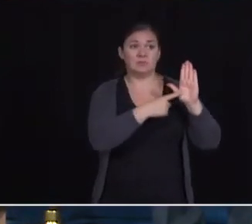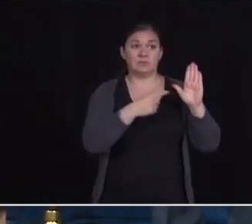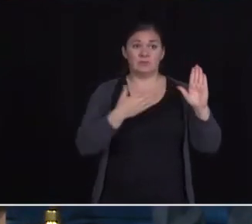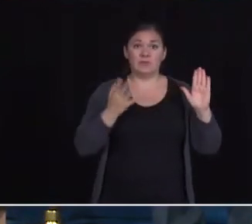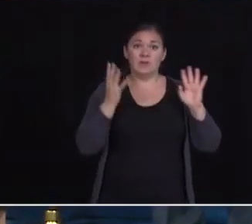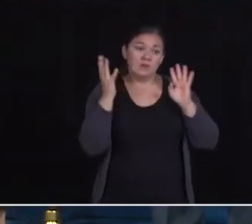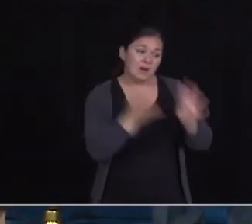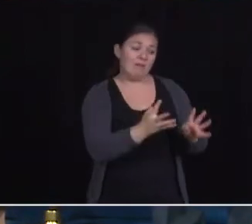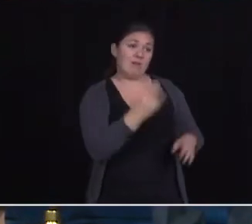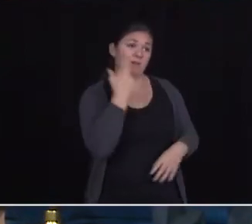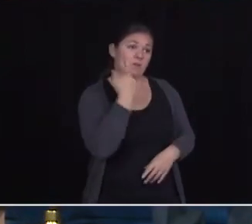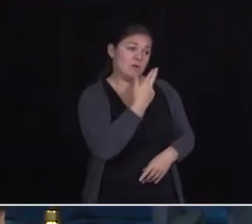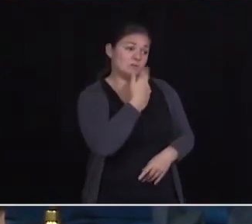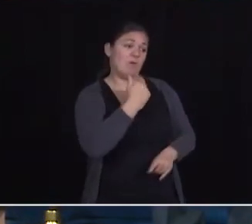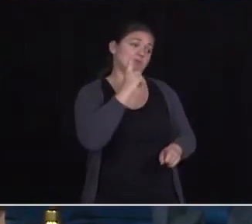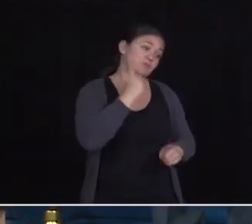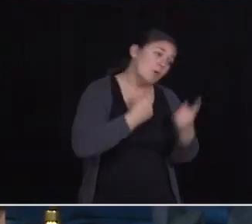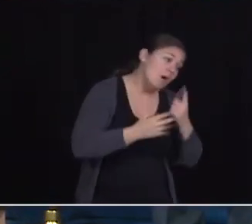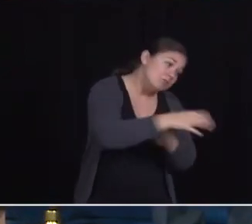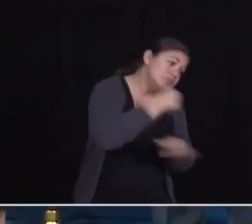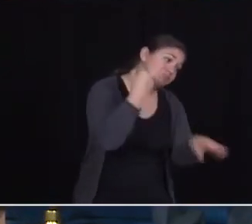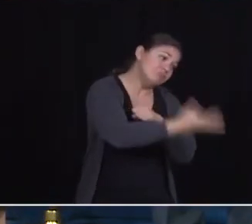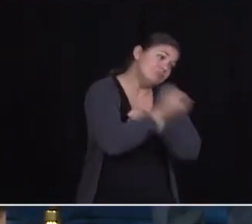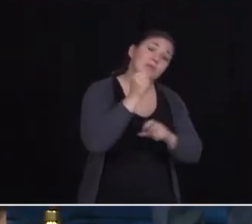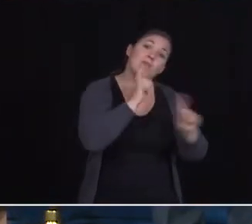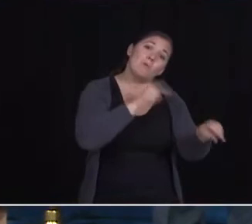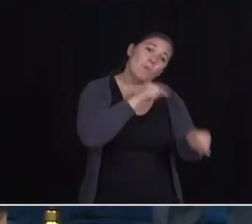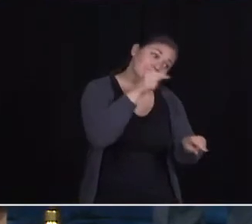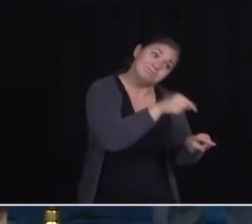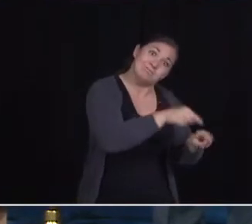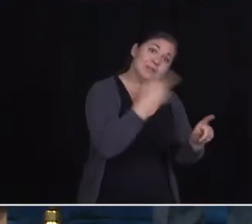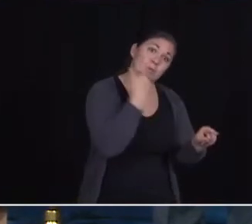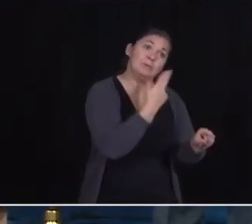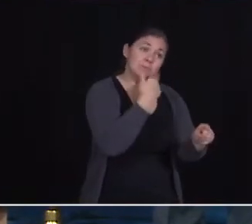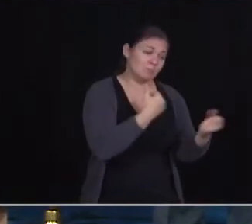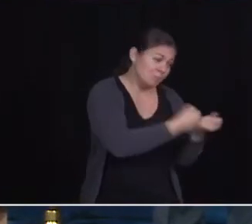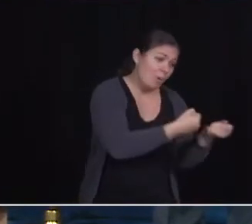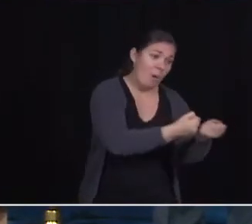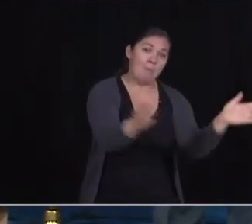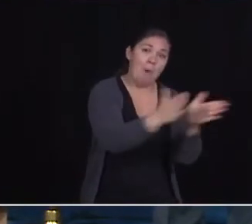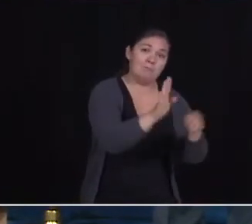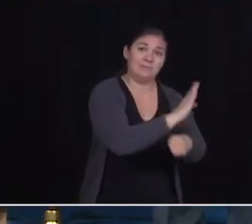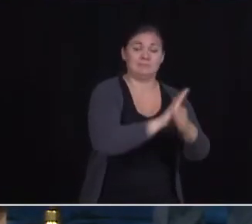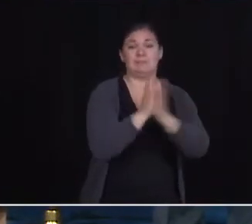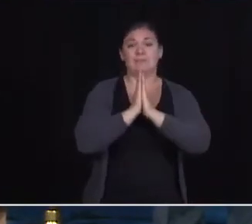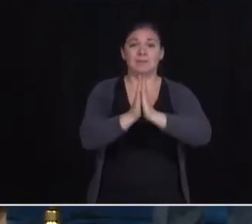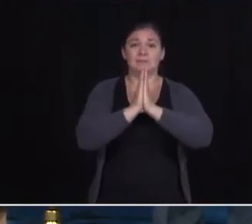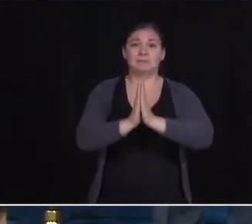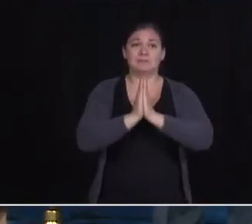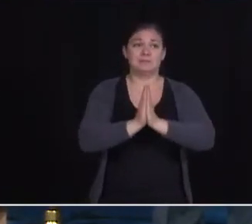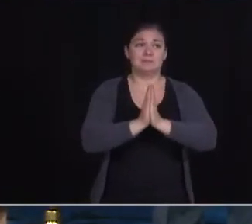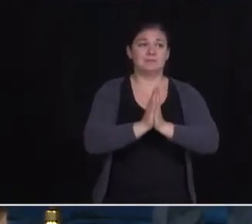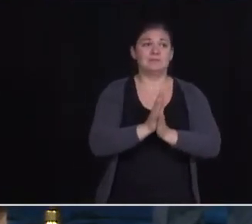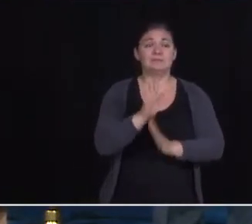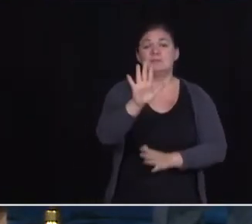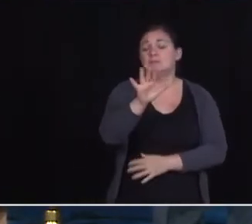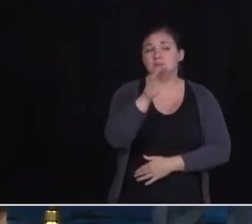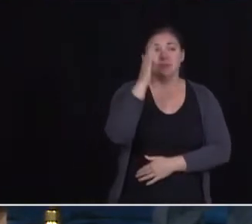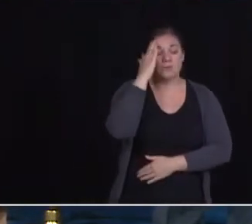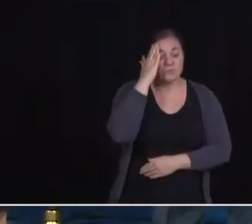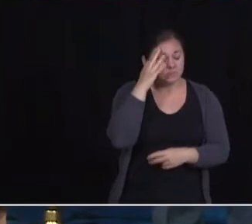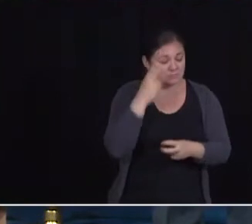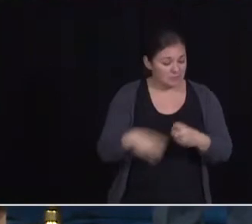businesses. We can support them. It was. I'll tell you, Cynthia, it was the single toughest decision I've made since I've taken